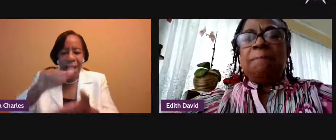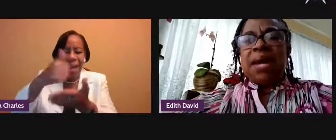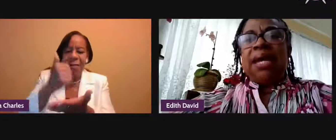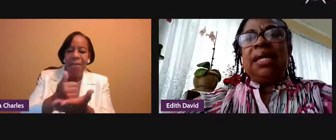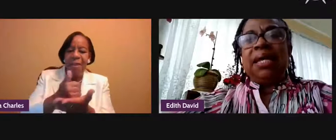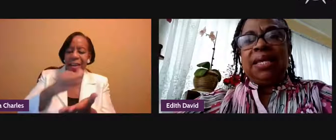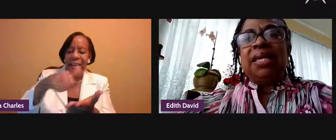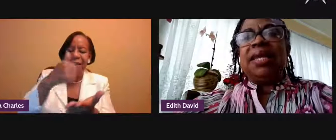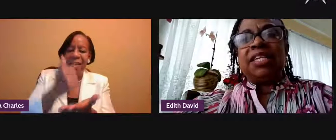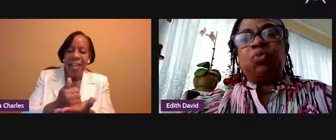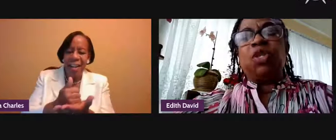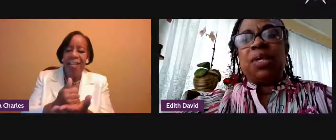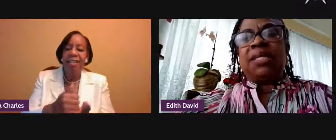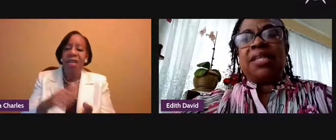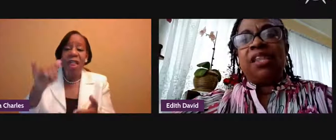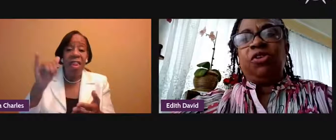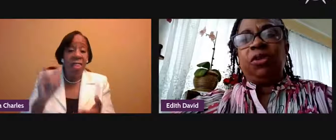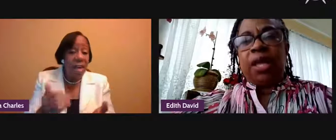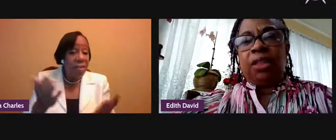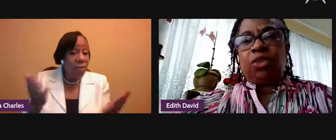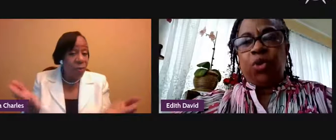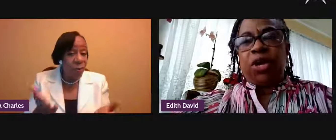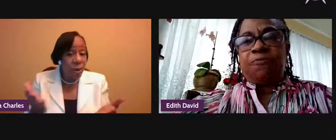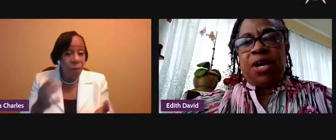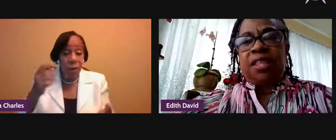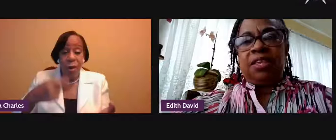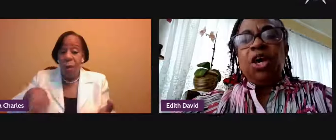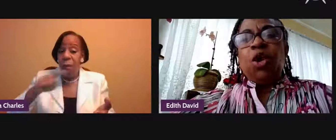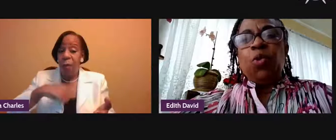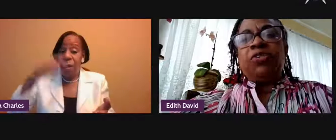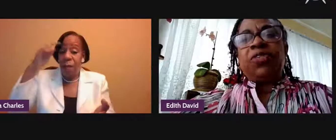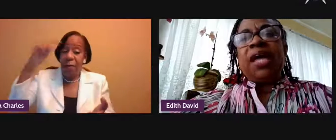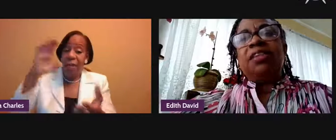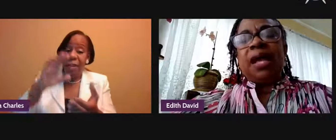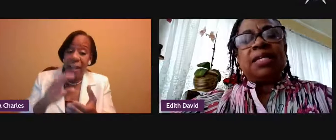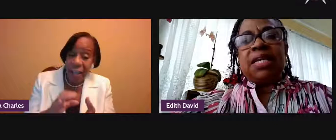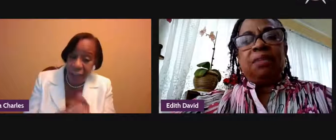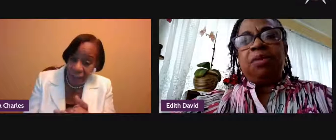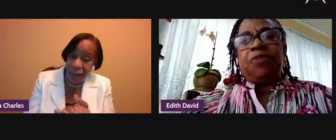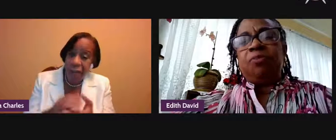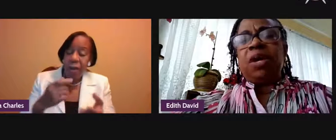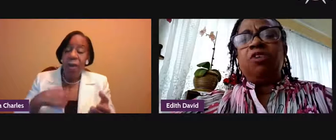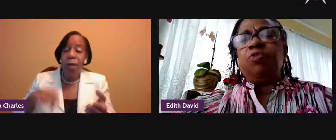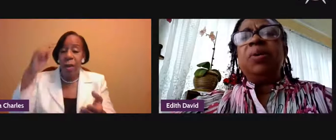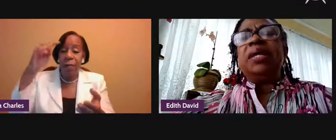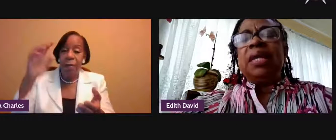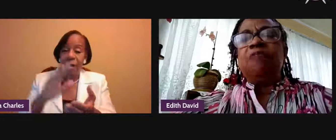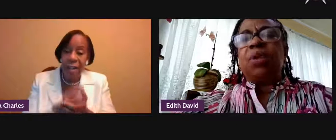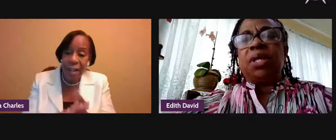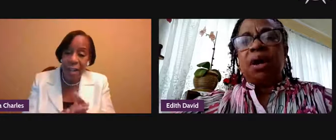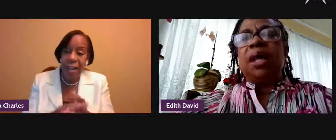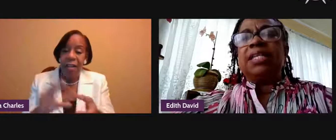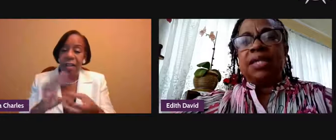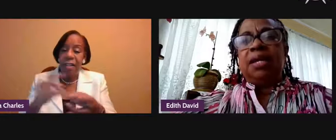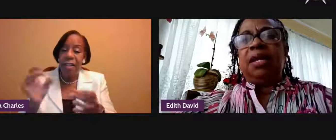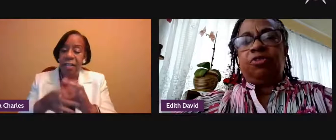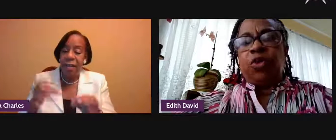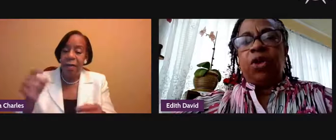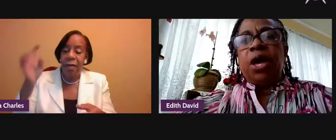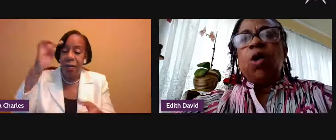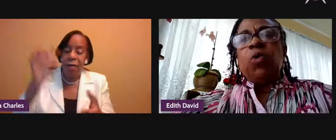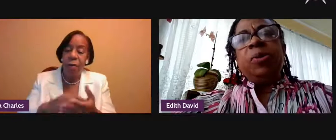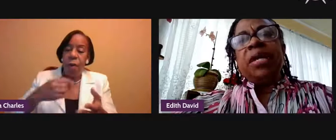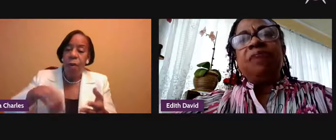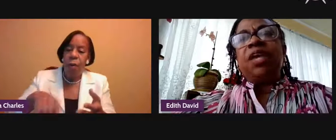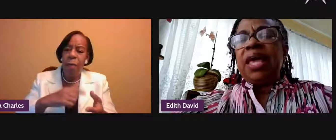Amen. Amen. And indeed, that's what we stand on, word of faith. We stand on that statement of faith because we believe what God said in